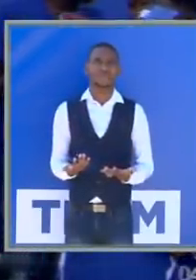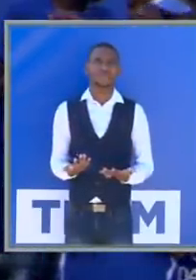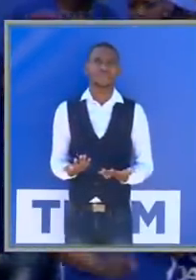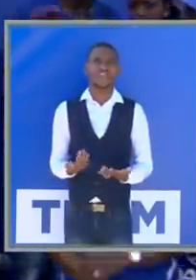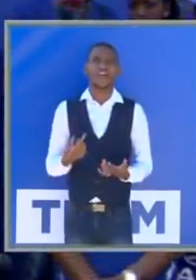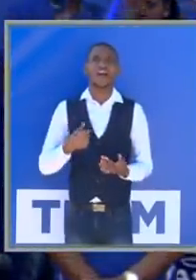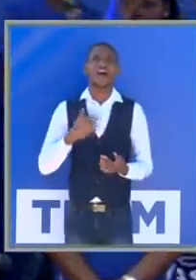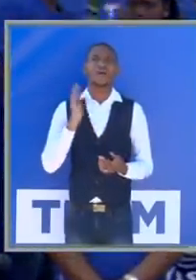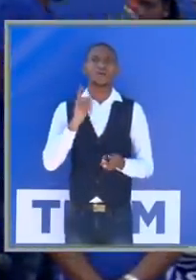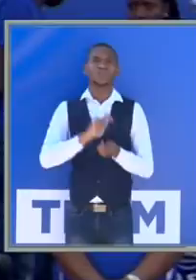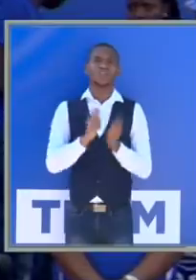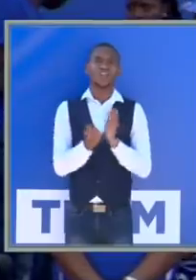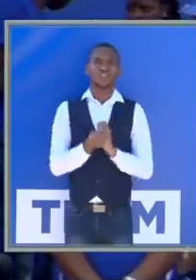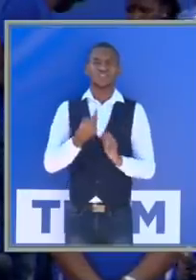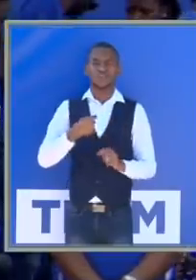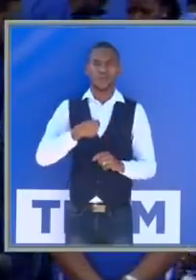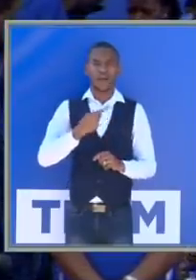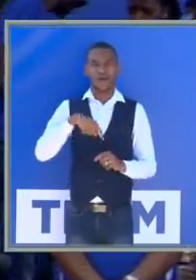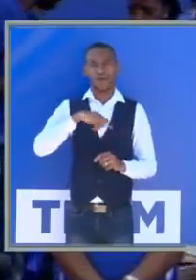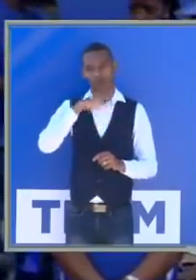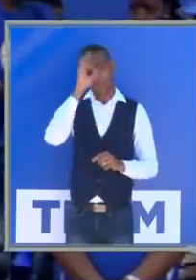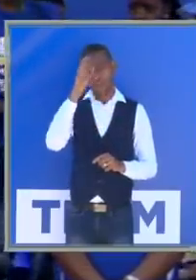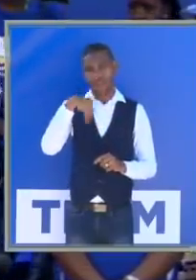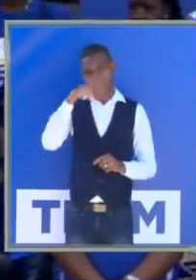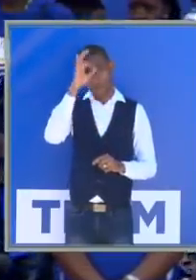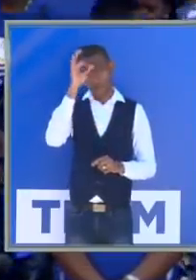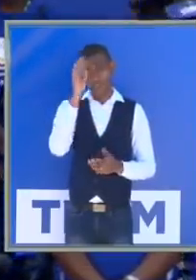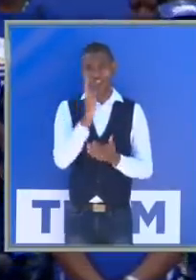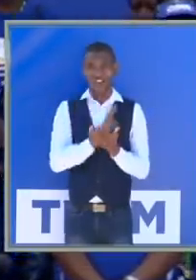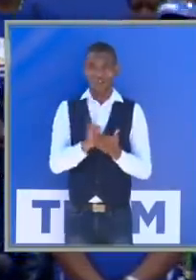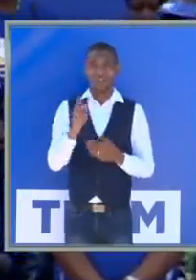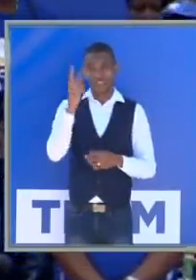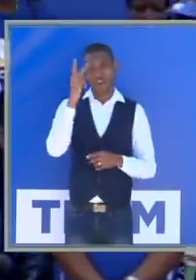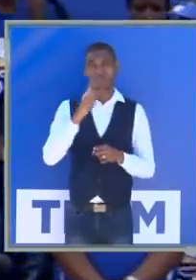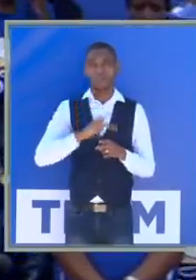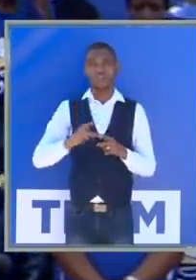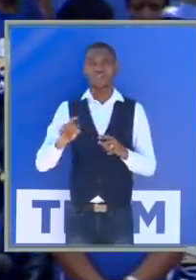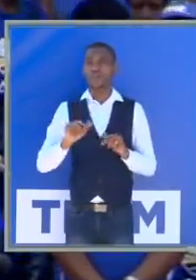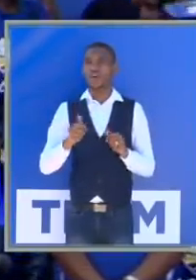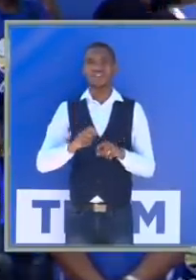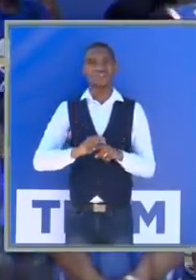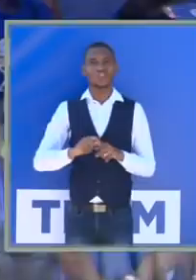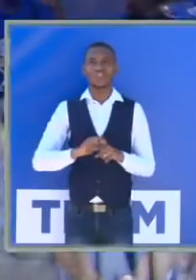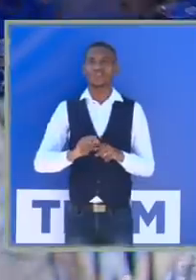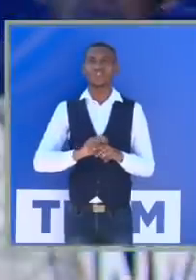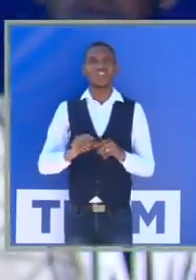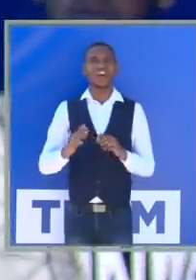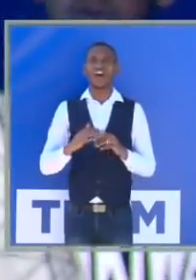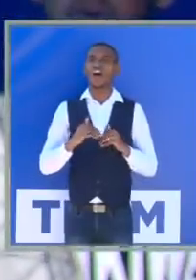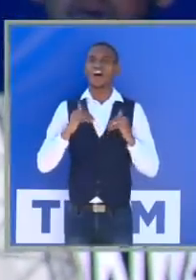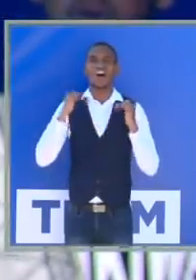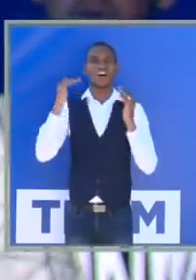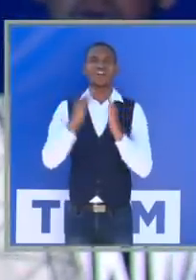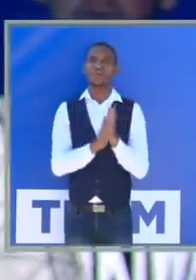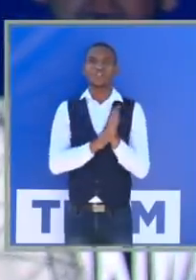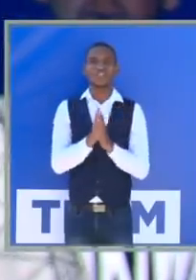I'm going to change our police so that our police are honest, they are professional, they are well trained, they are highly motivated, and